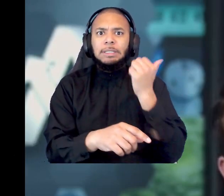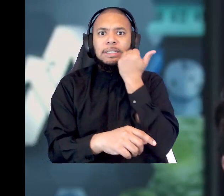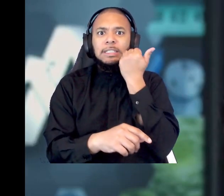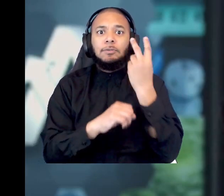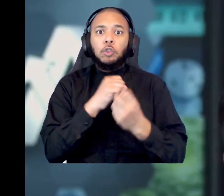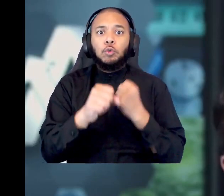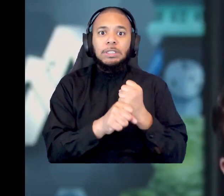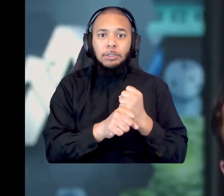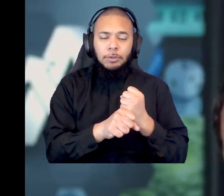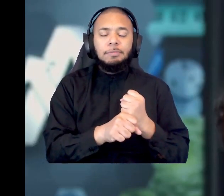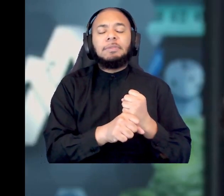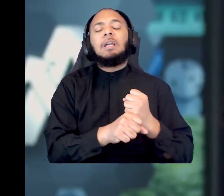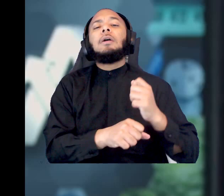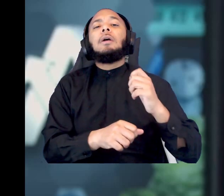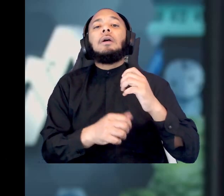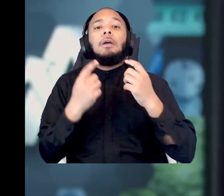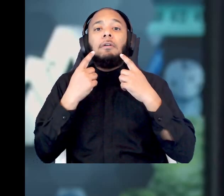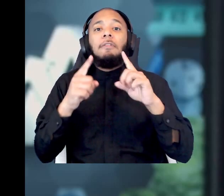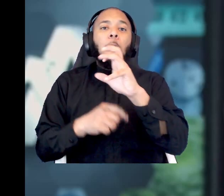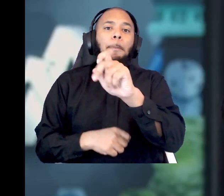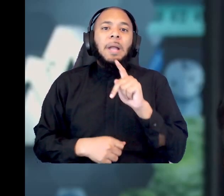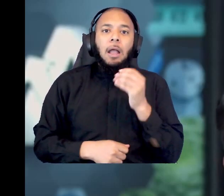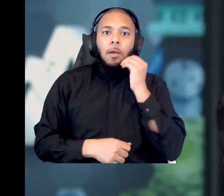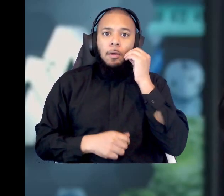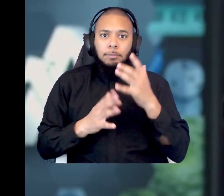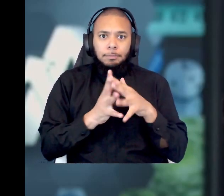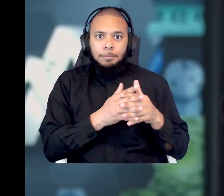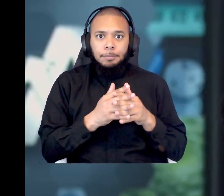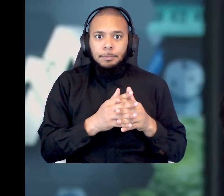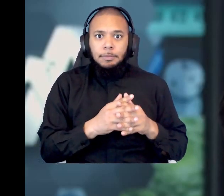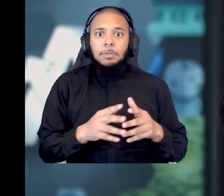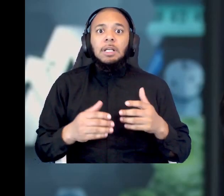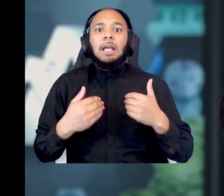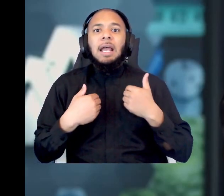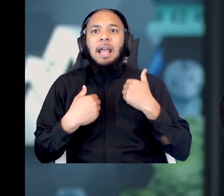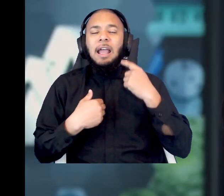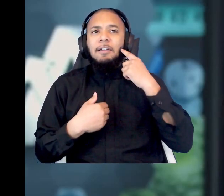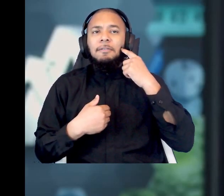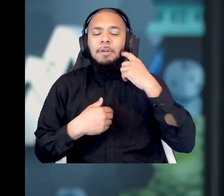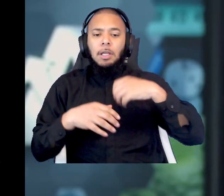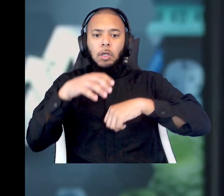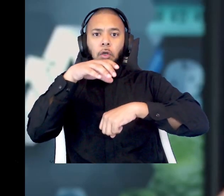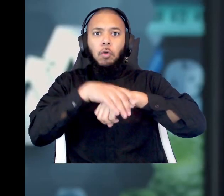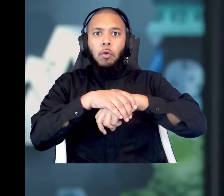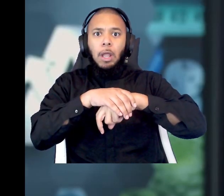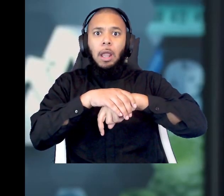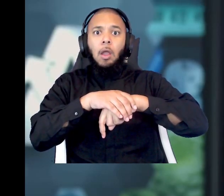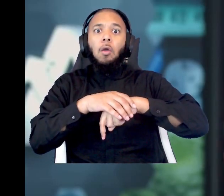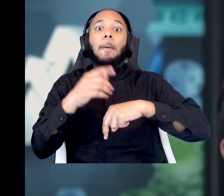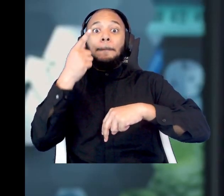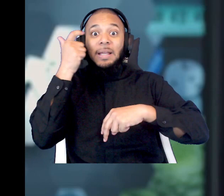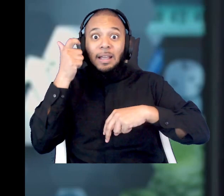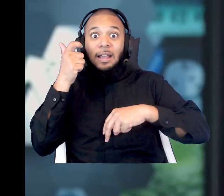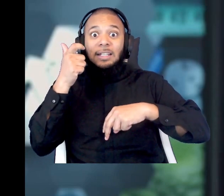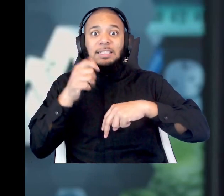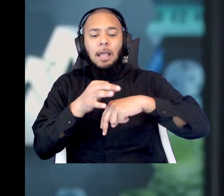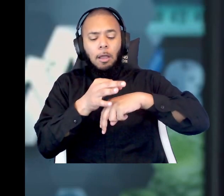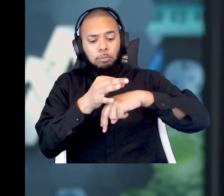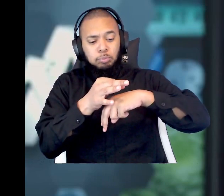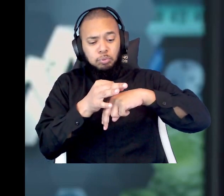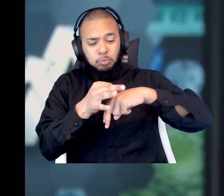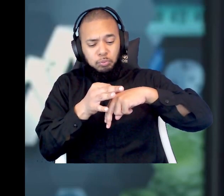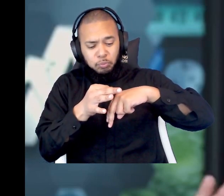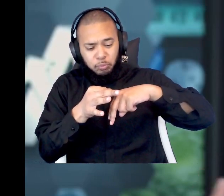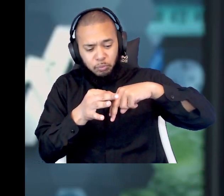I got back to the States, I found out that I needed a crown because I had a cavity that got worse and worse and worse, took over the whole tooth. That tooth had to be